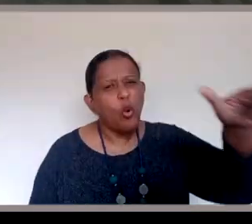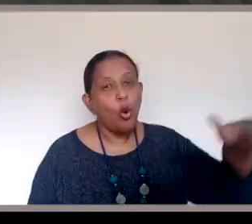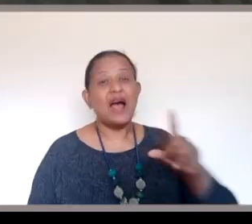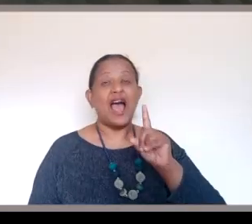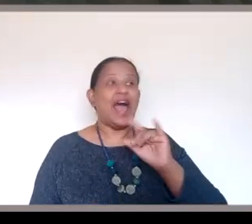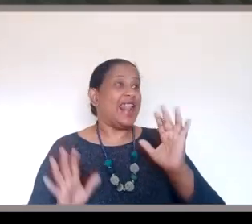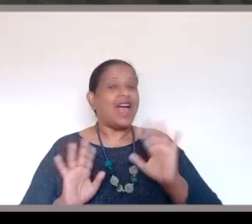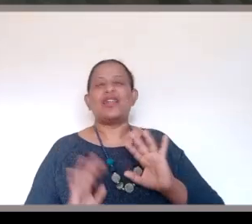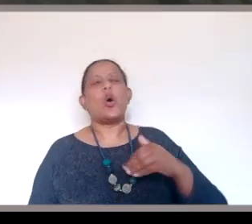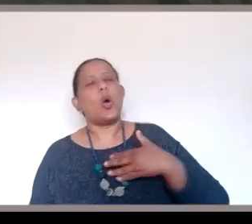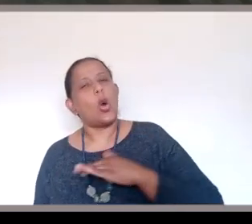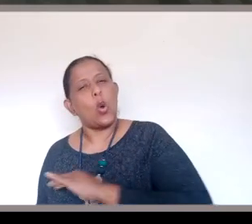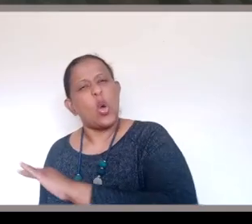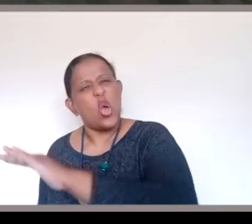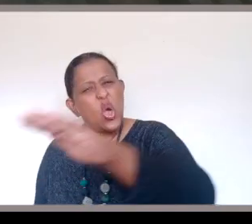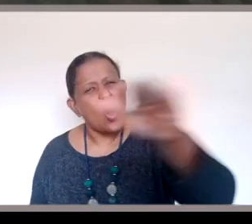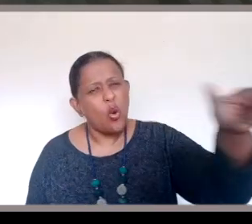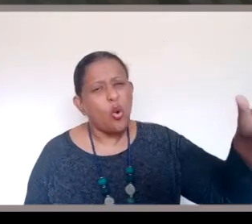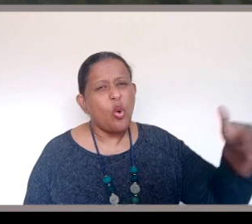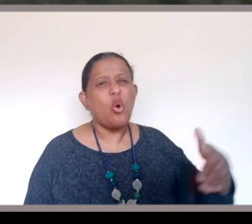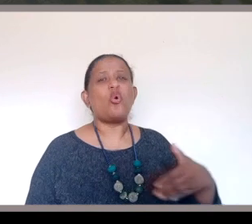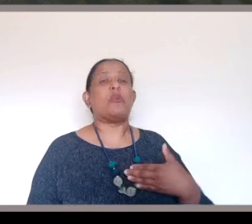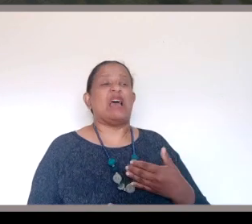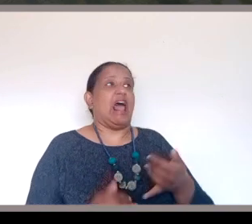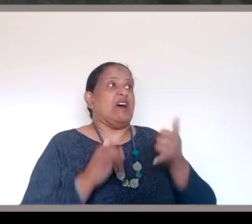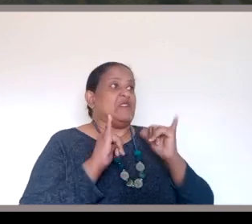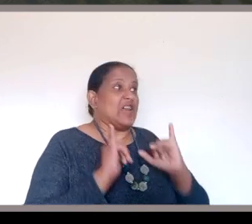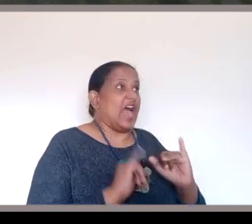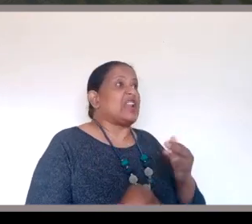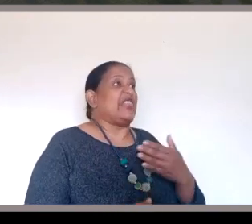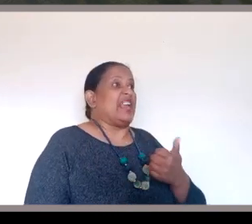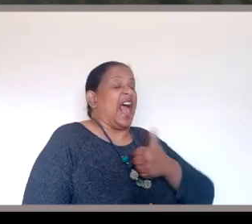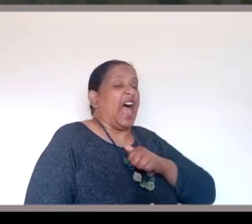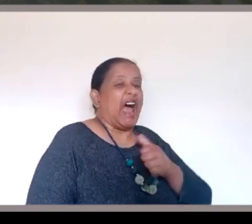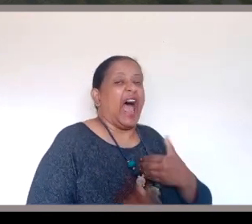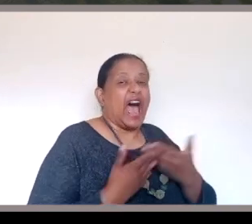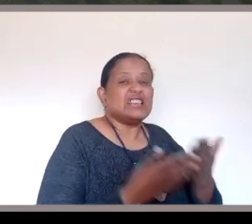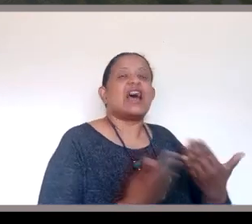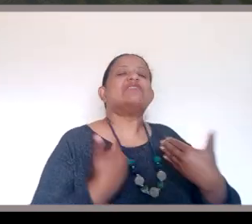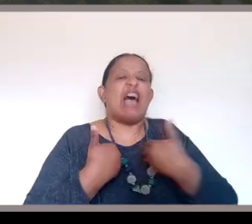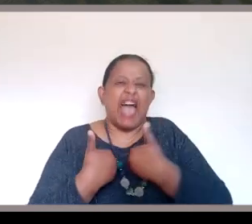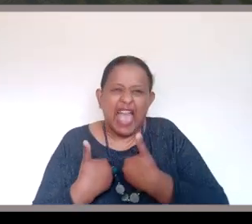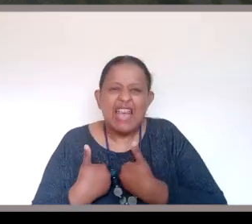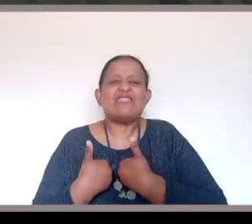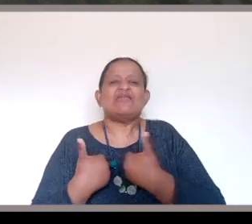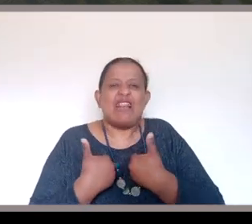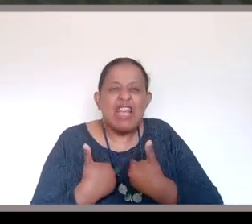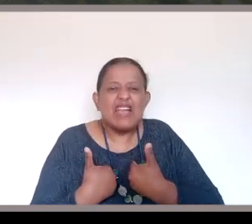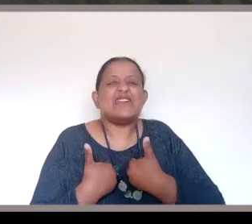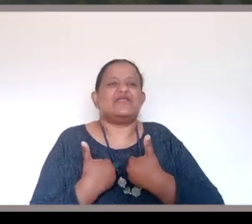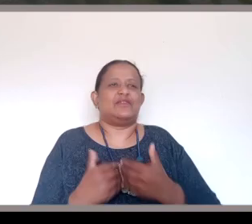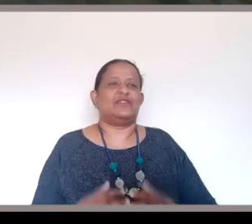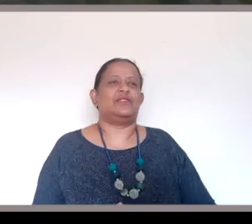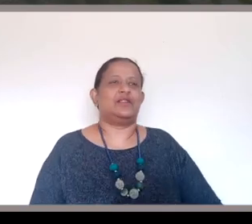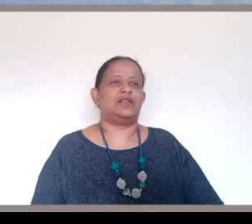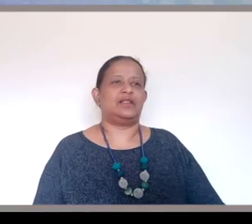In James 1:13, it says, and remember, when you are being tempted. Now,